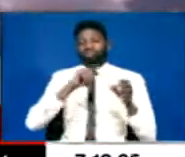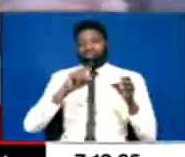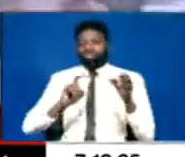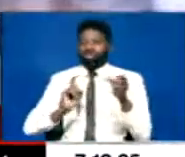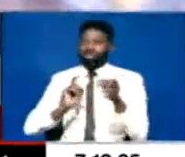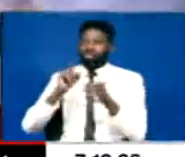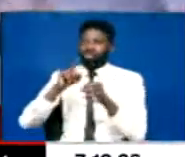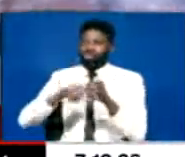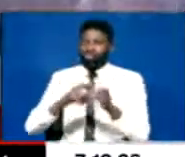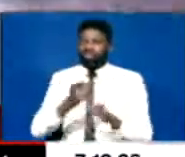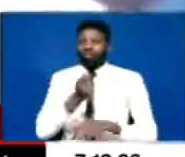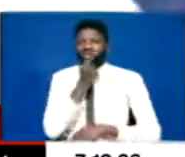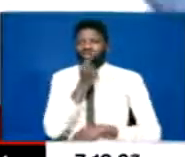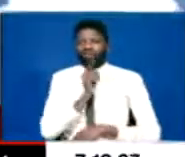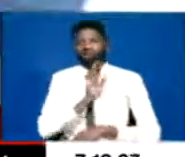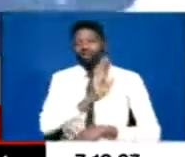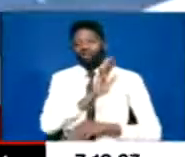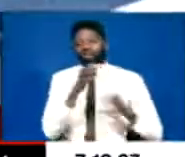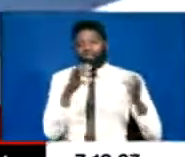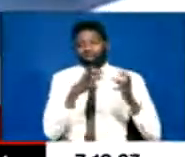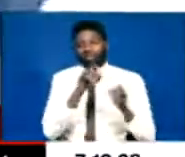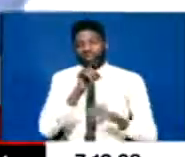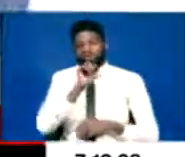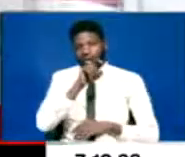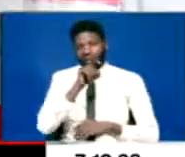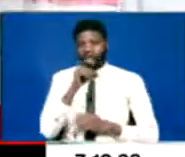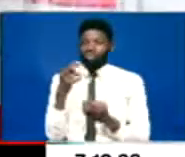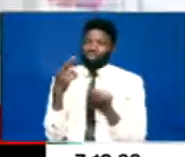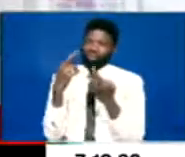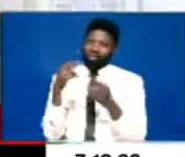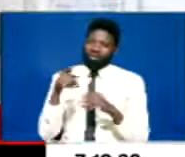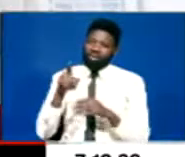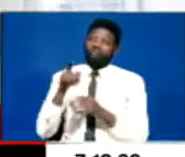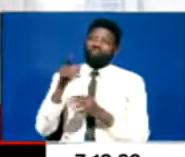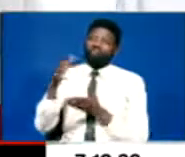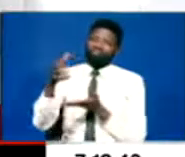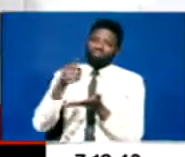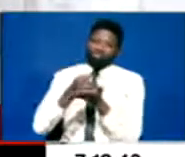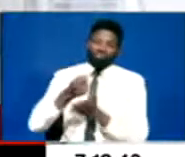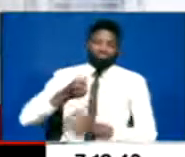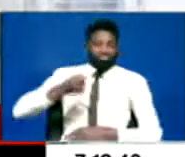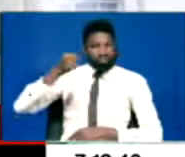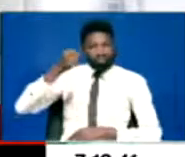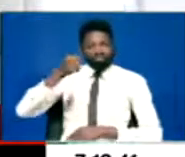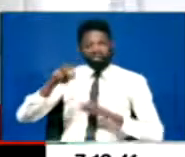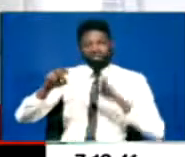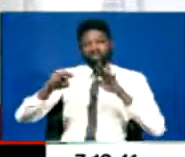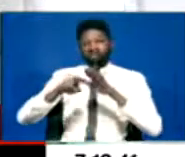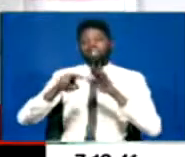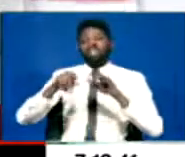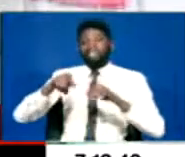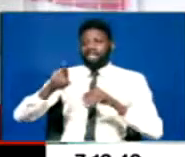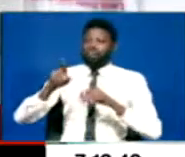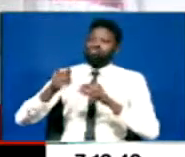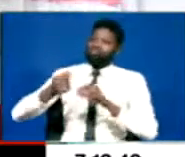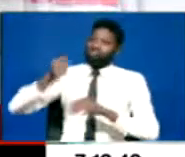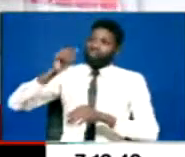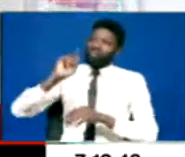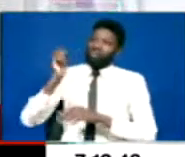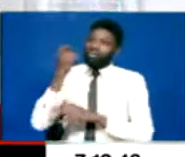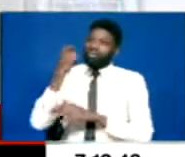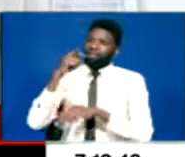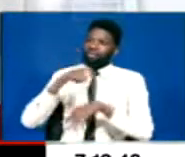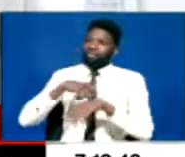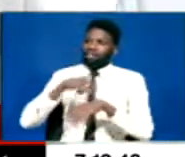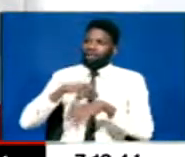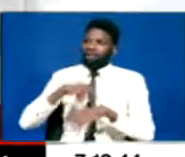KANU in the hope that the president would anoint him his successor. In March 2001, his National Development